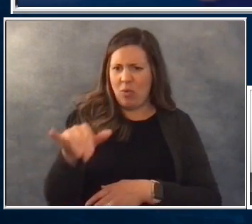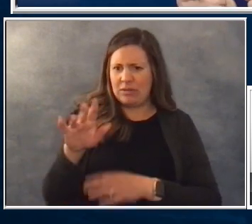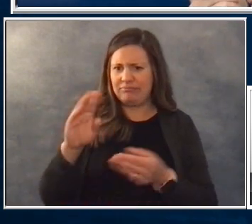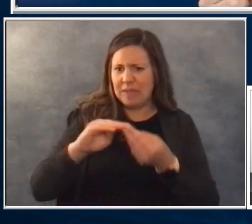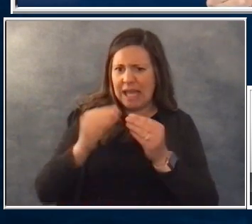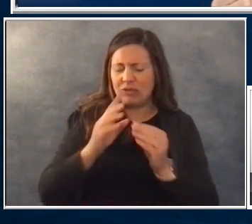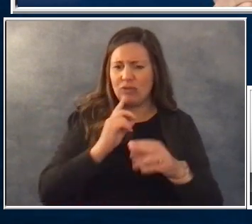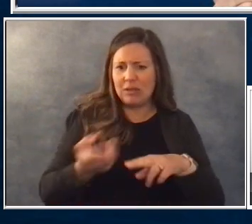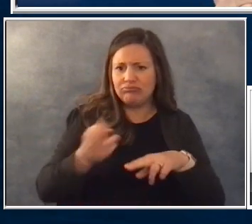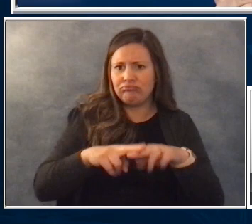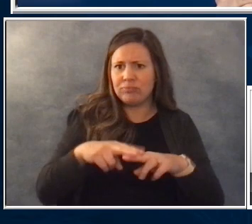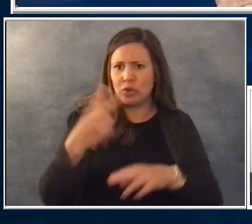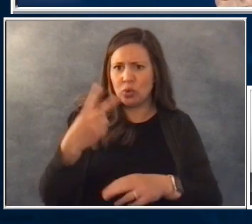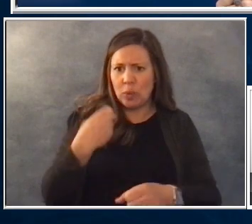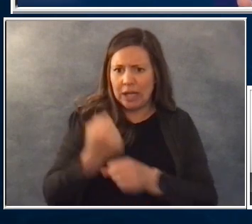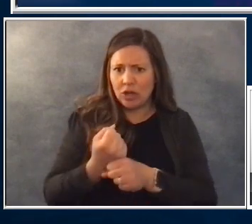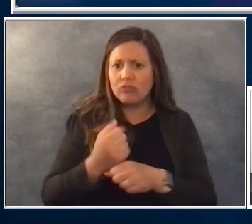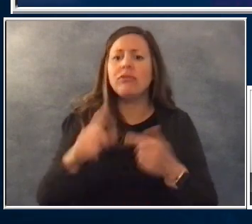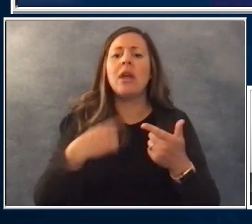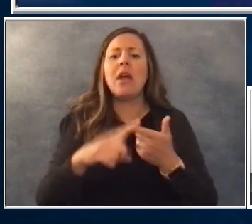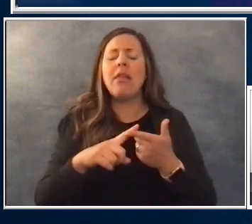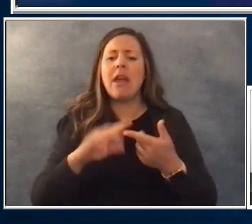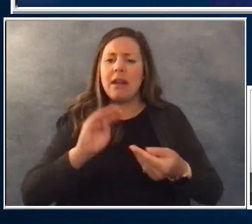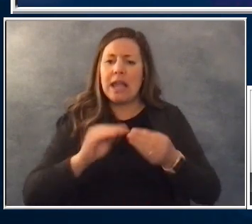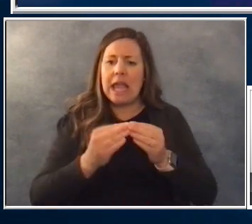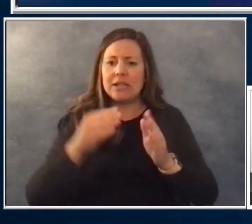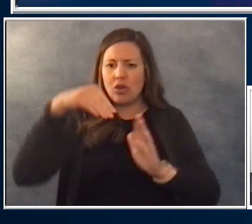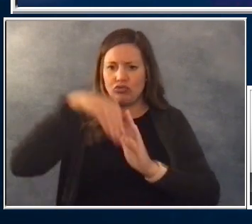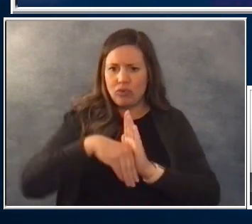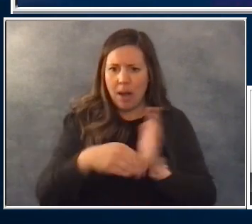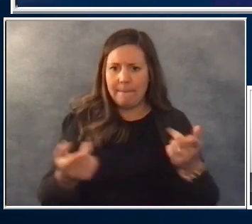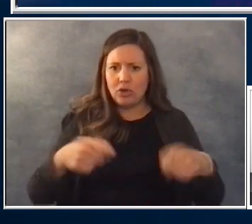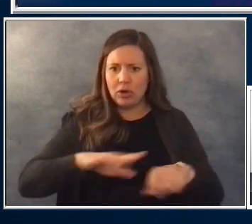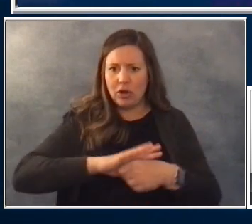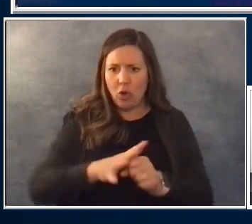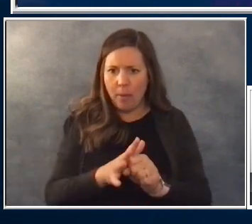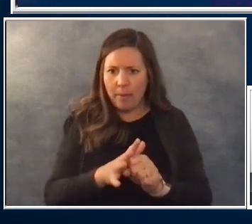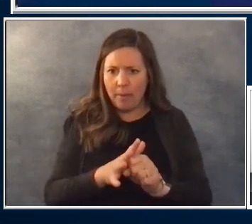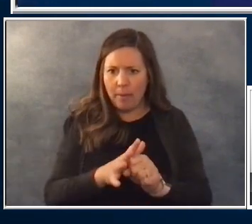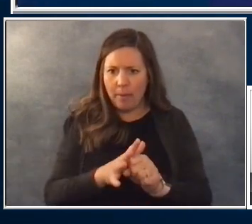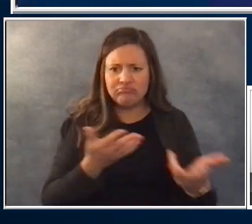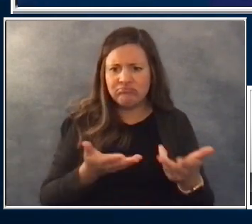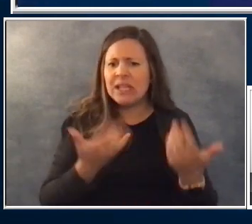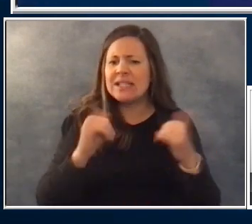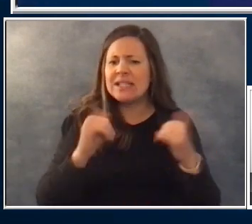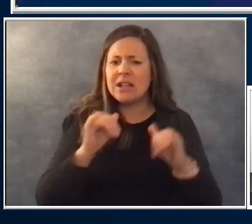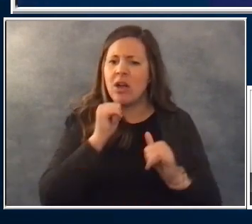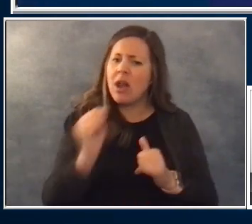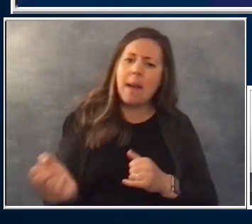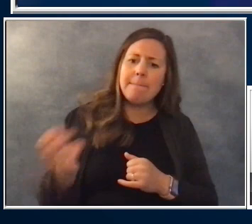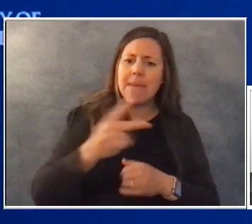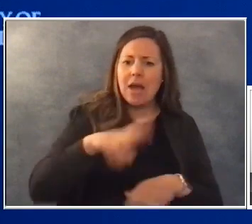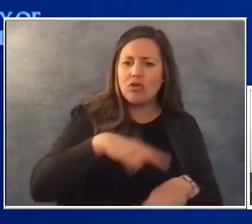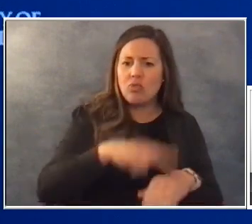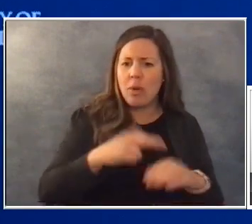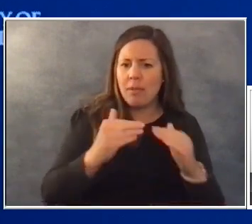had dropped during the pandemic and still had not returned to pre-pandemic levels. What are your thoughts on this? What does that tell us?